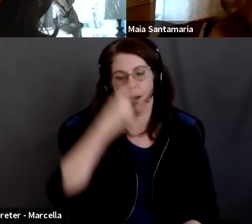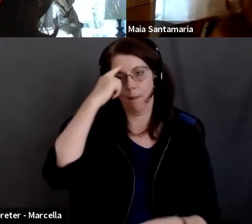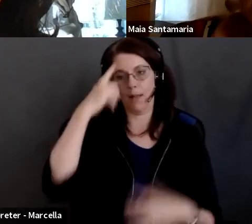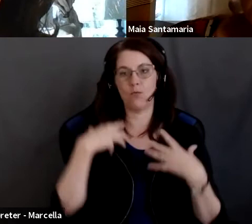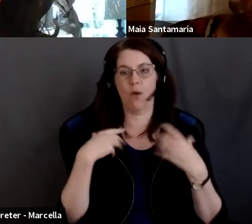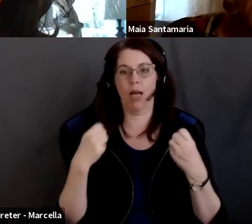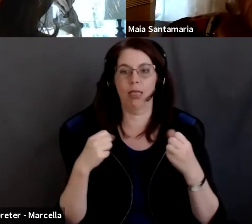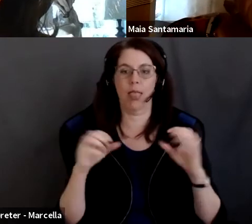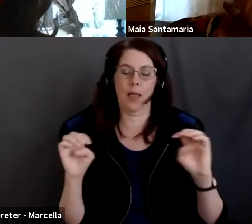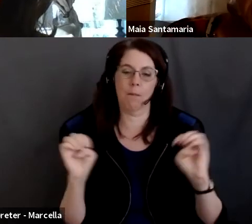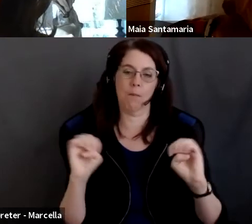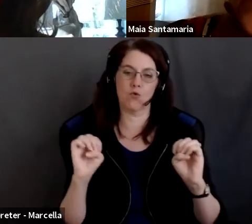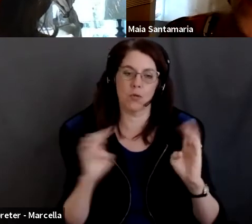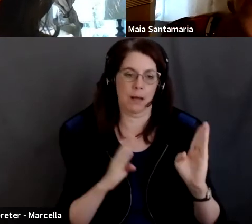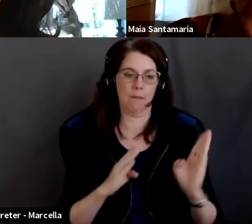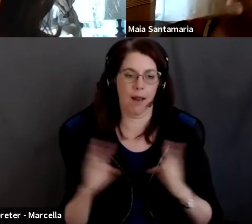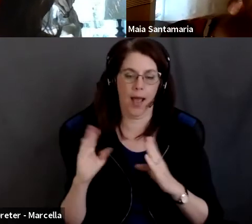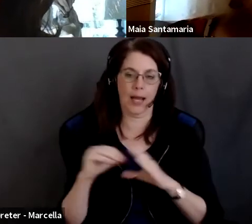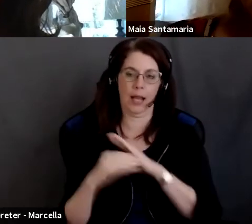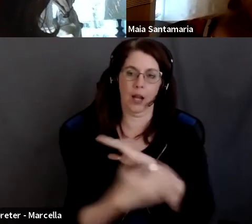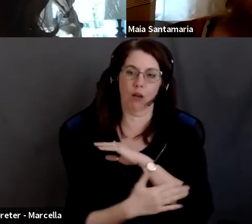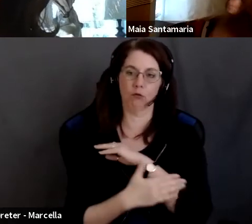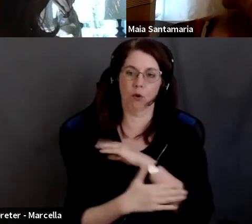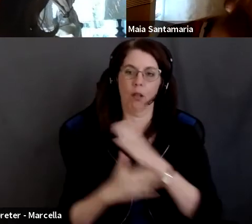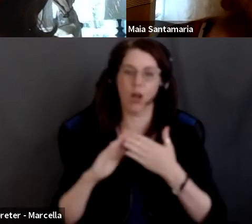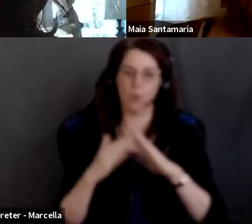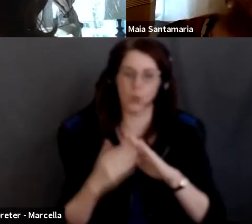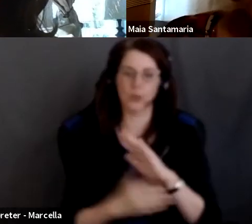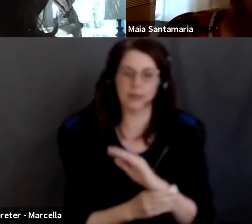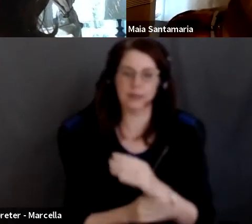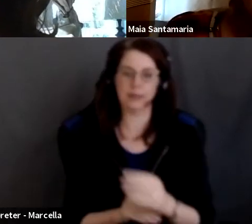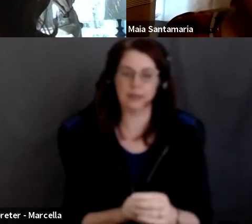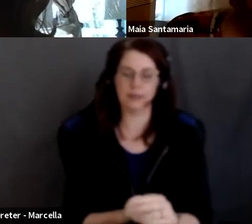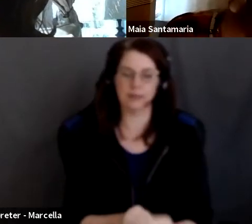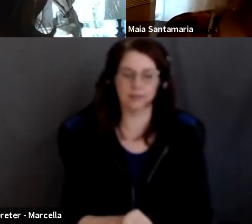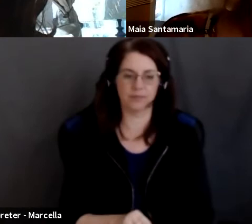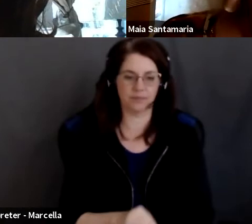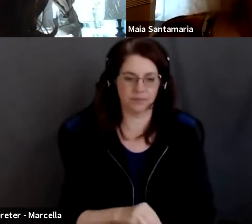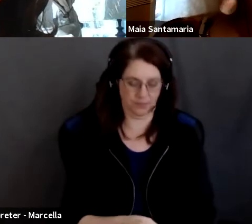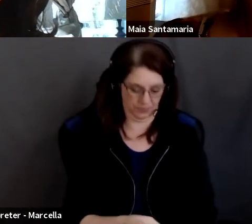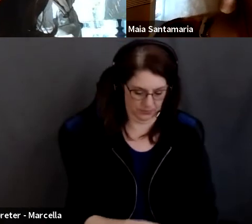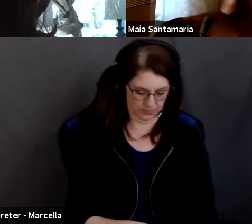Health Emergency Planning in Rural Communities presentation.